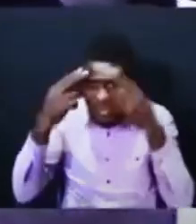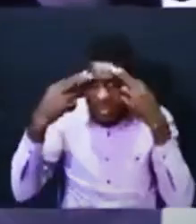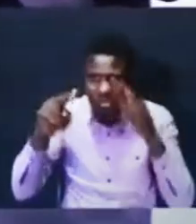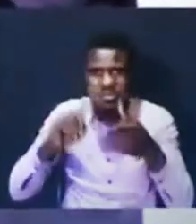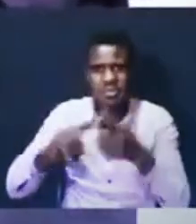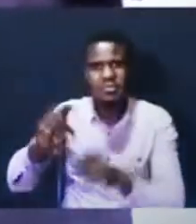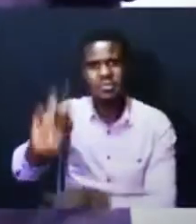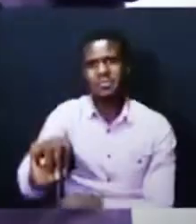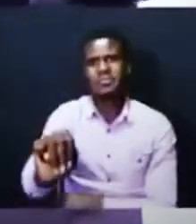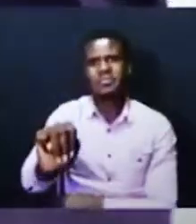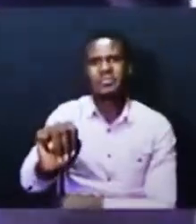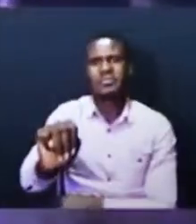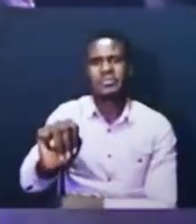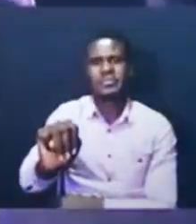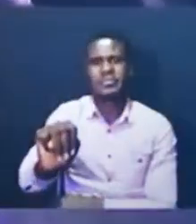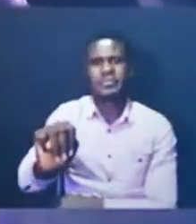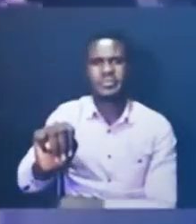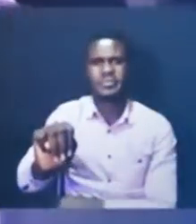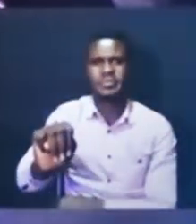Now